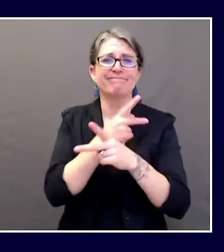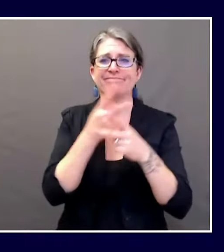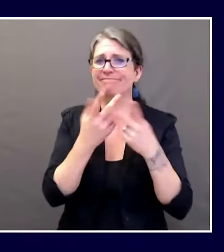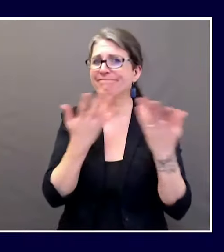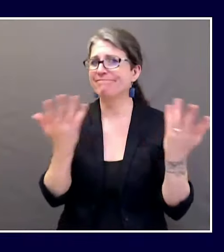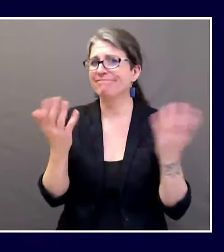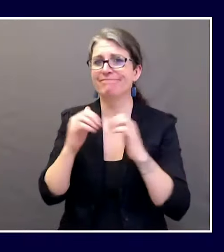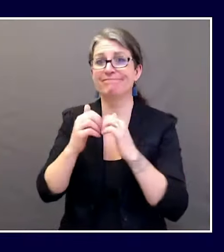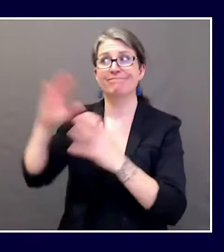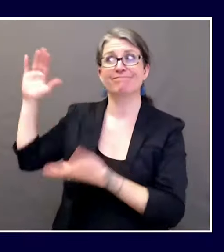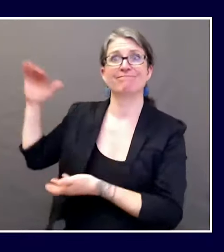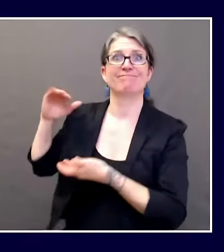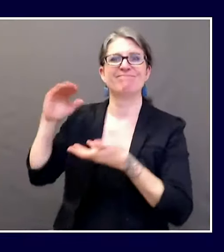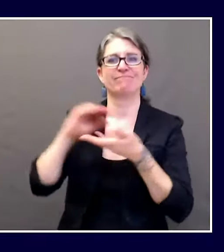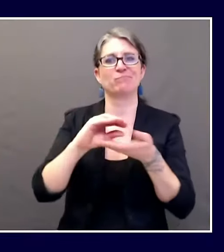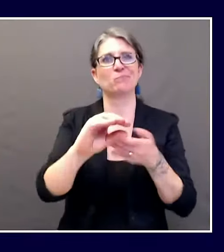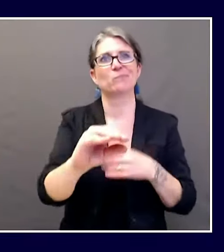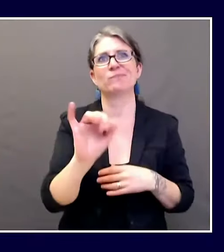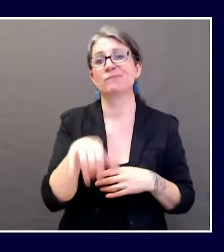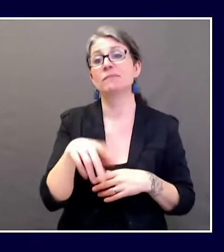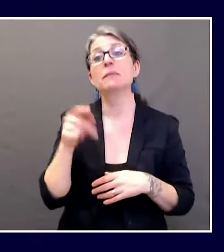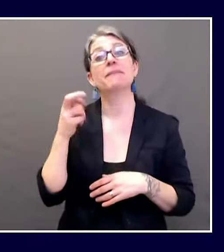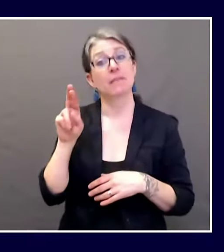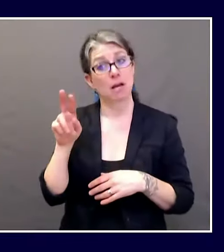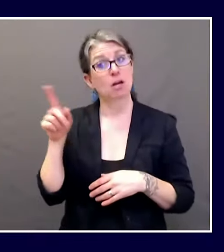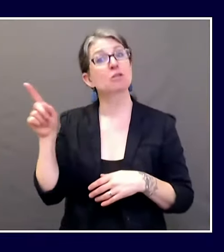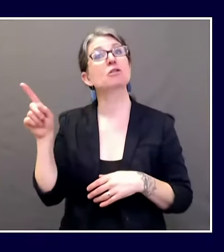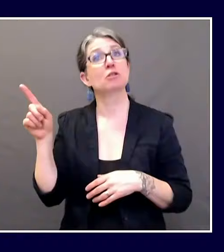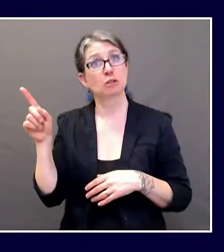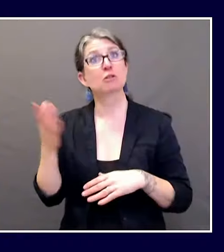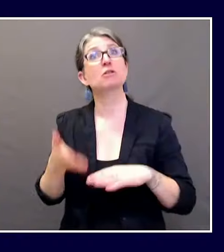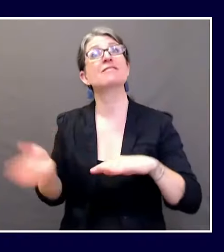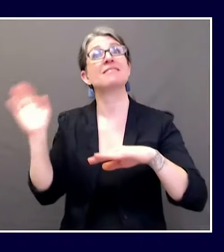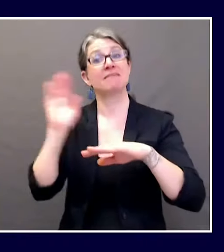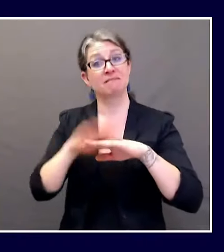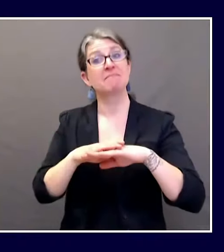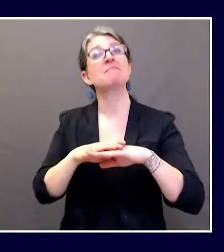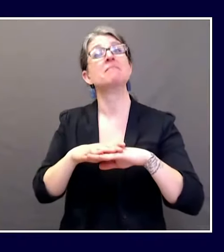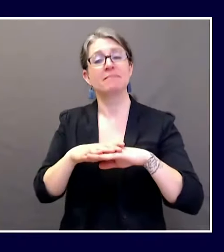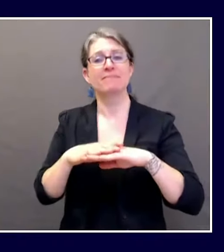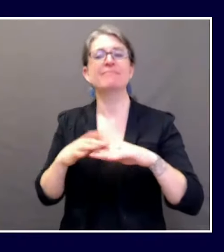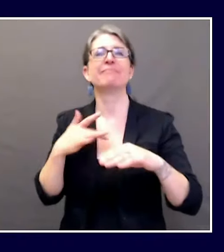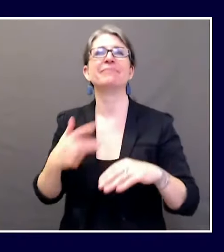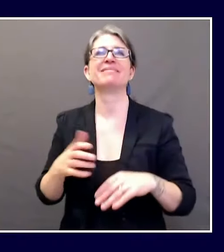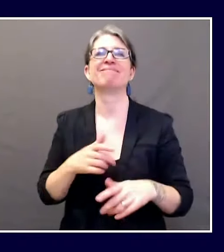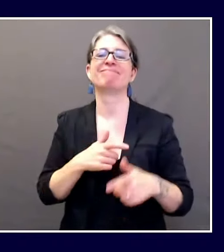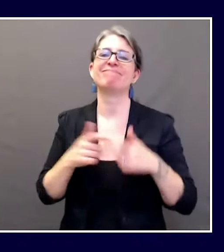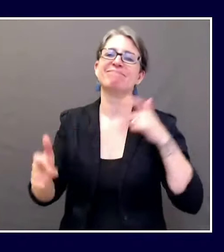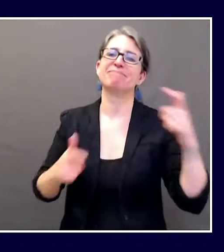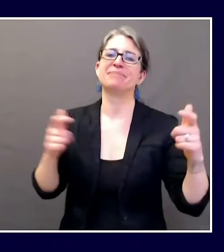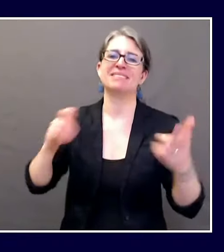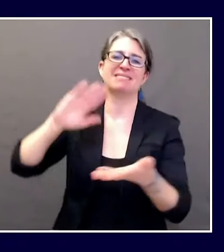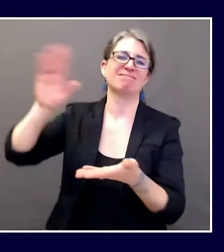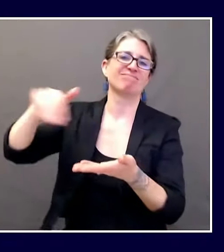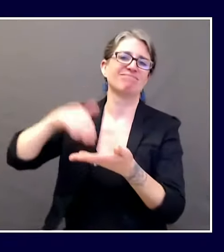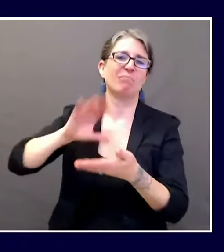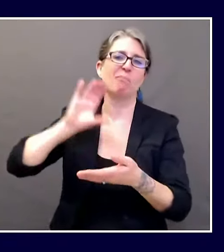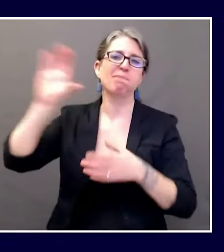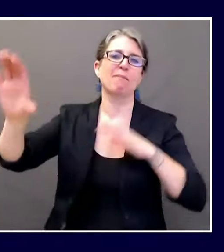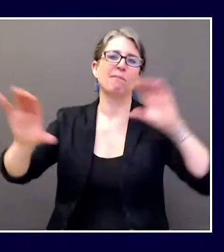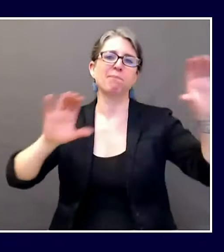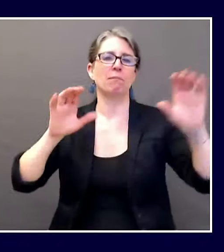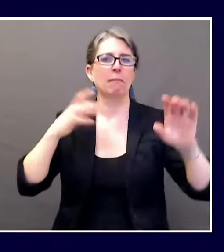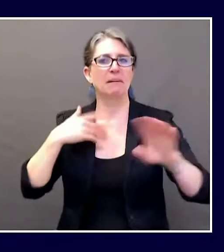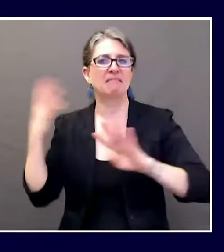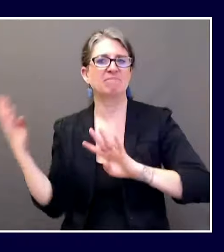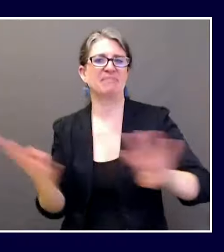divided amongst the large-scale vaccination sites. Okay, so and just to be clear, you said you're not seeing a significant